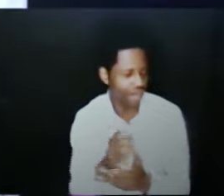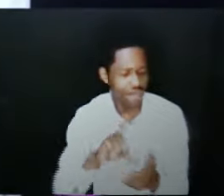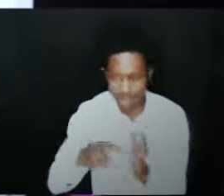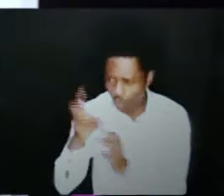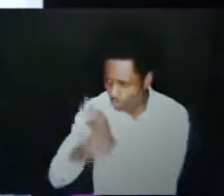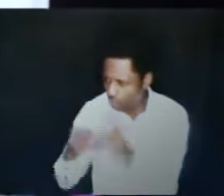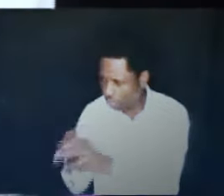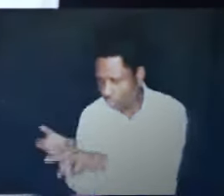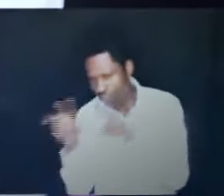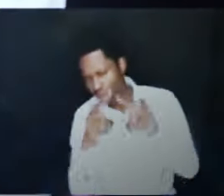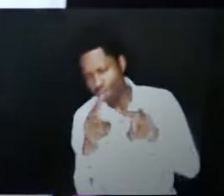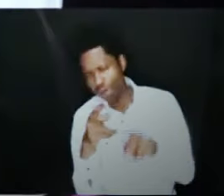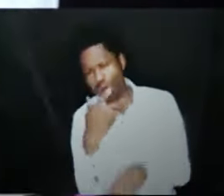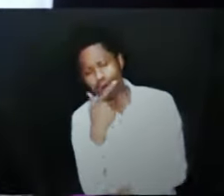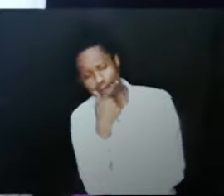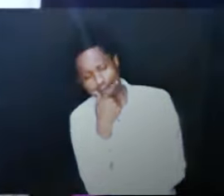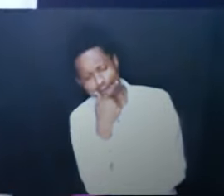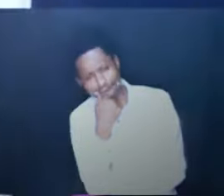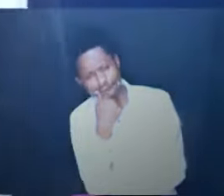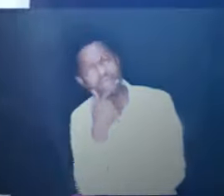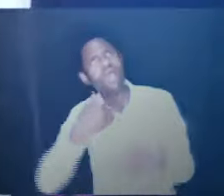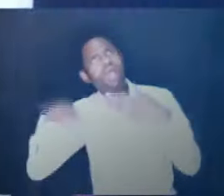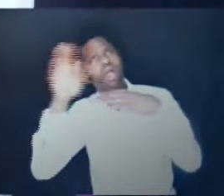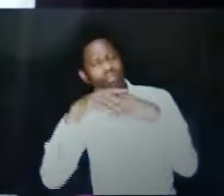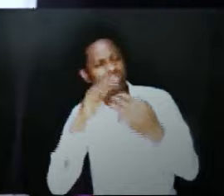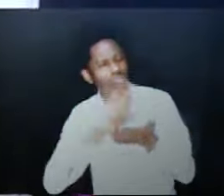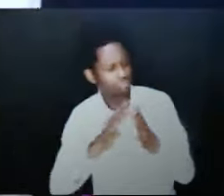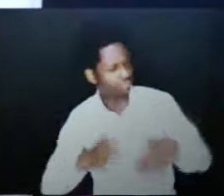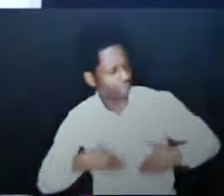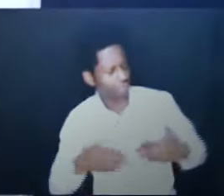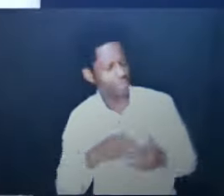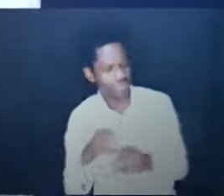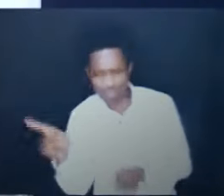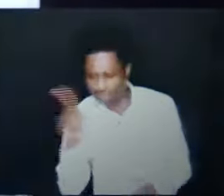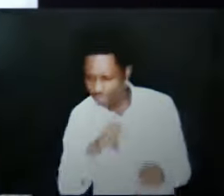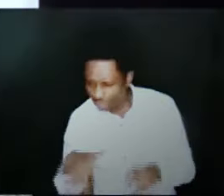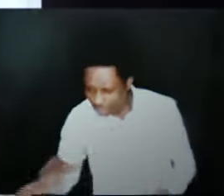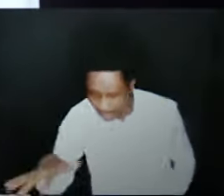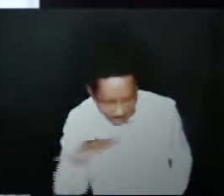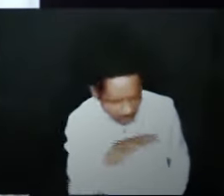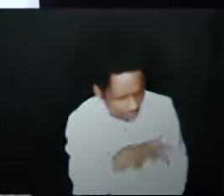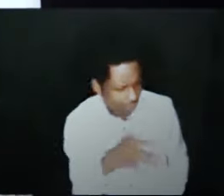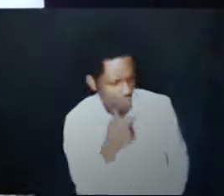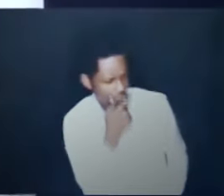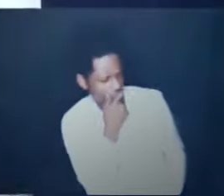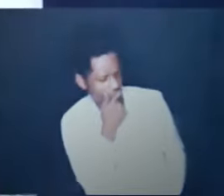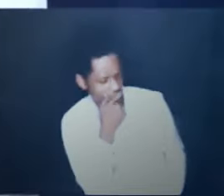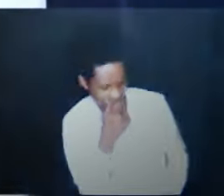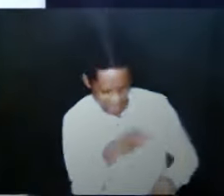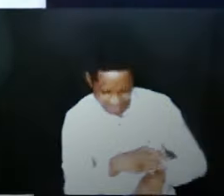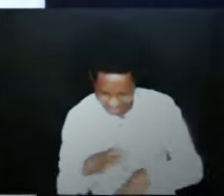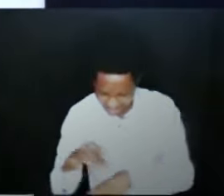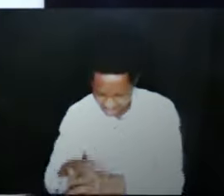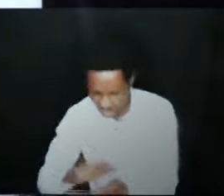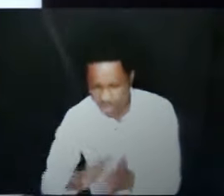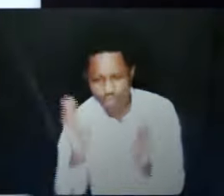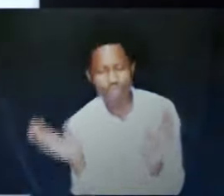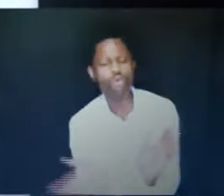person back his life with genuine repentance, the earth will also praise God.